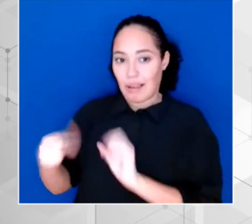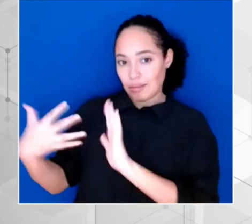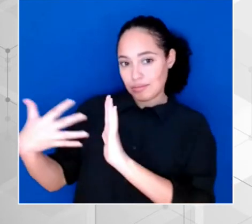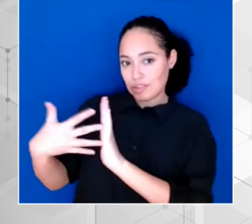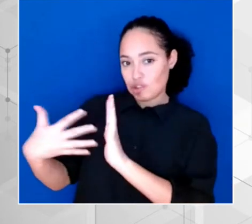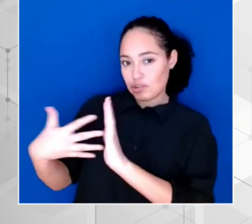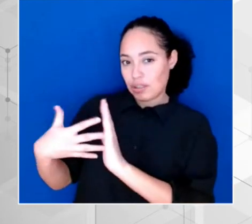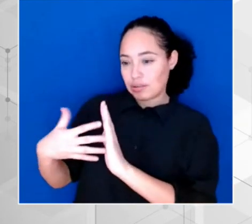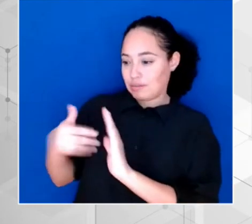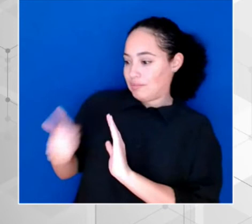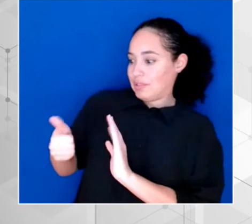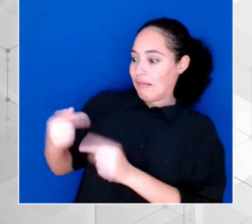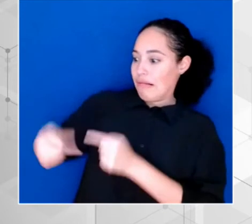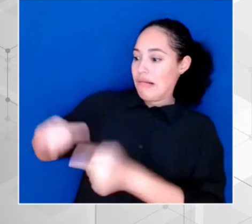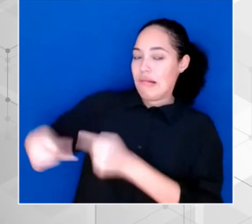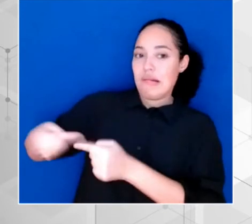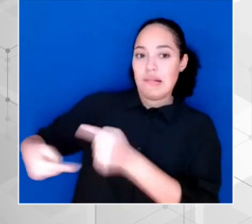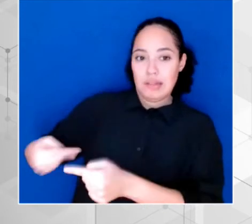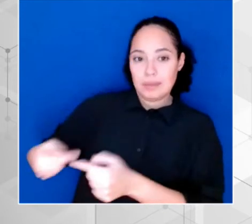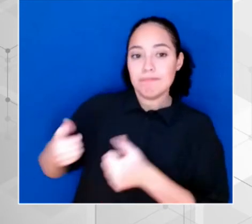hosted in GitHub.